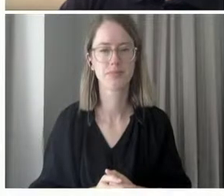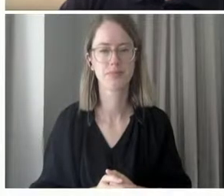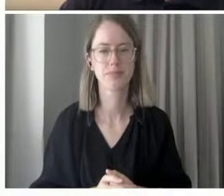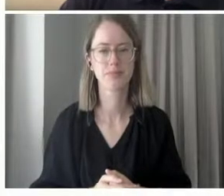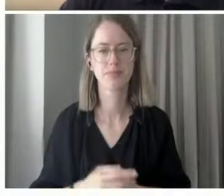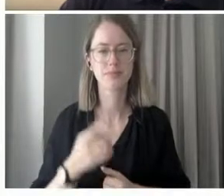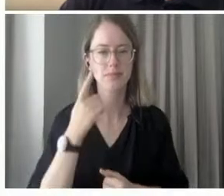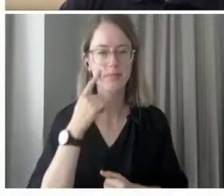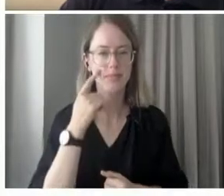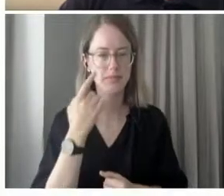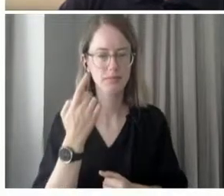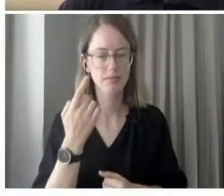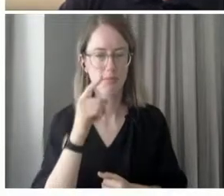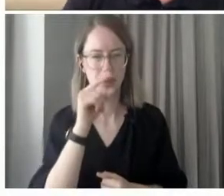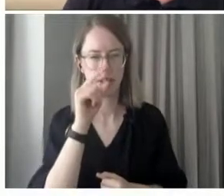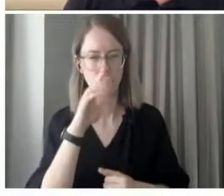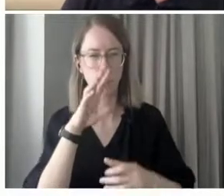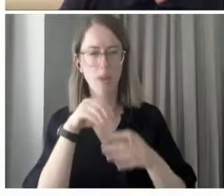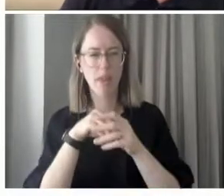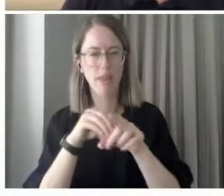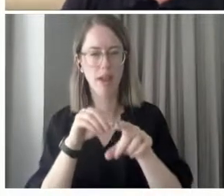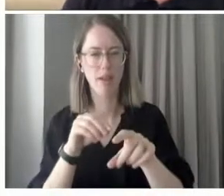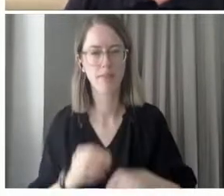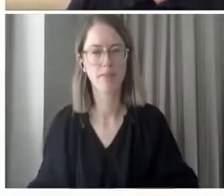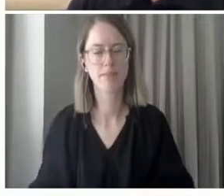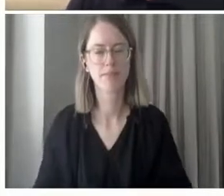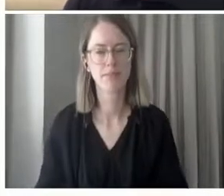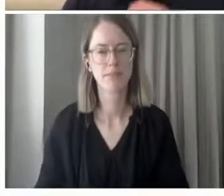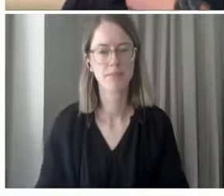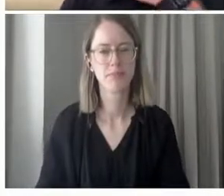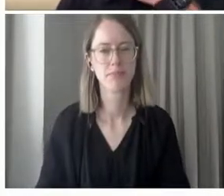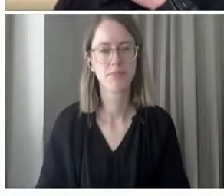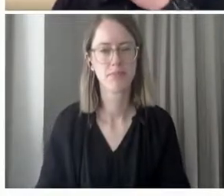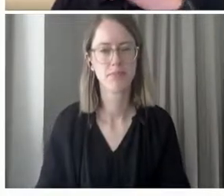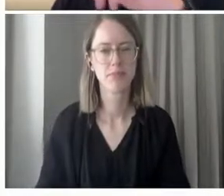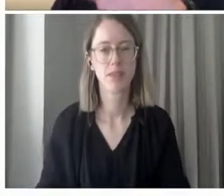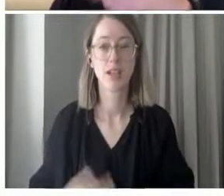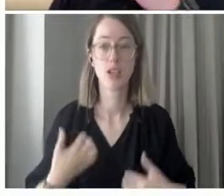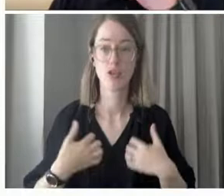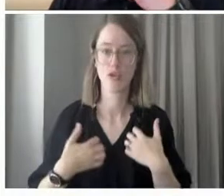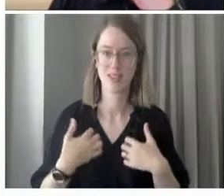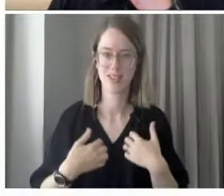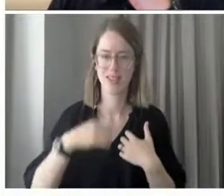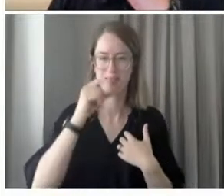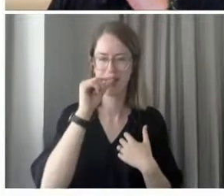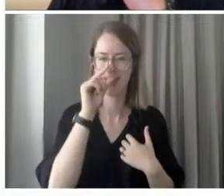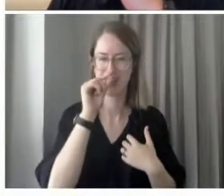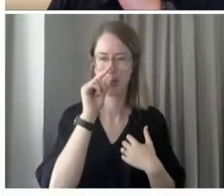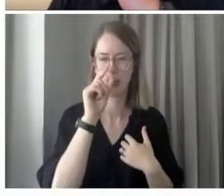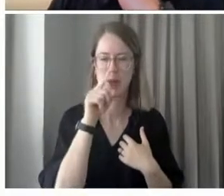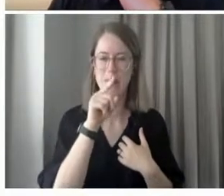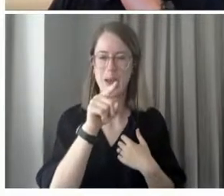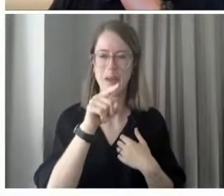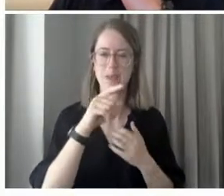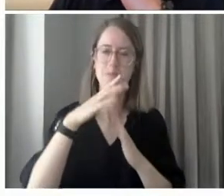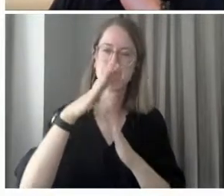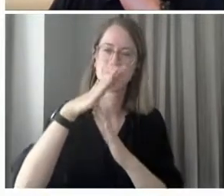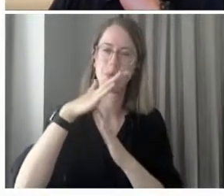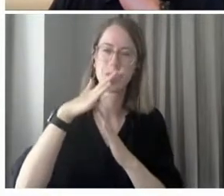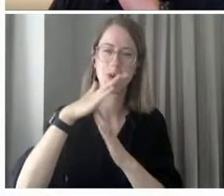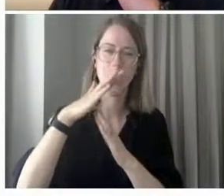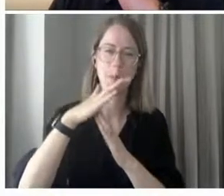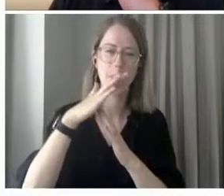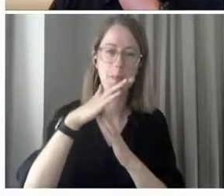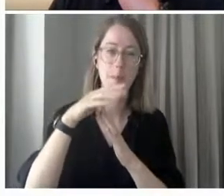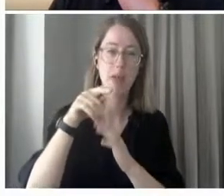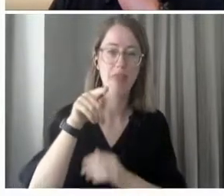for that. And what's really interesting in the potential here is that's actually at the top. That's the